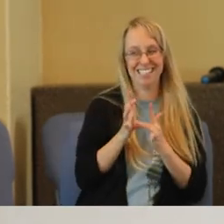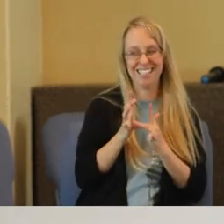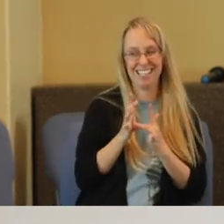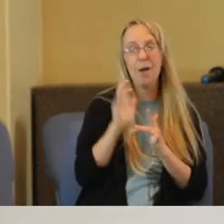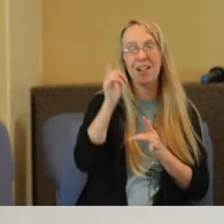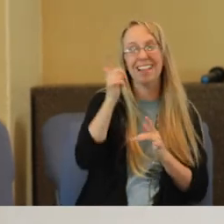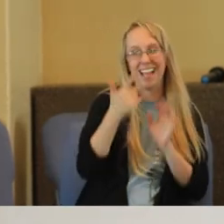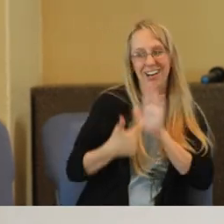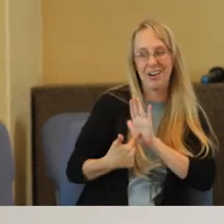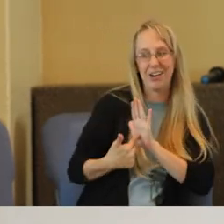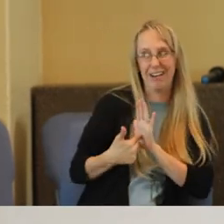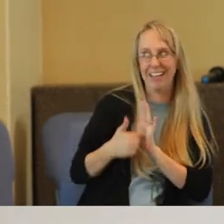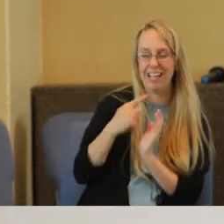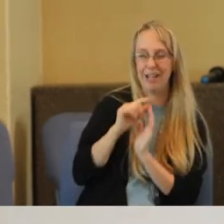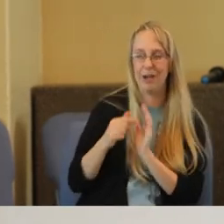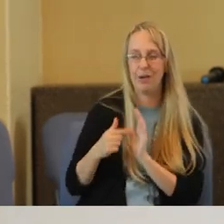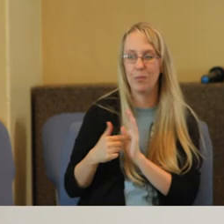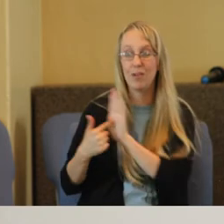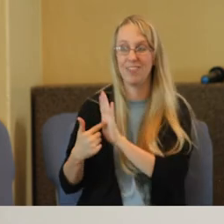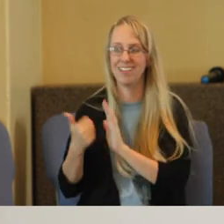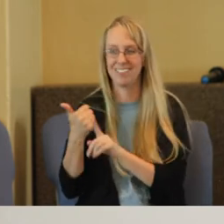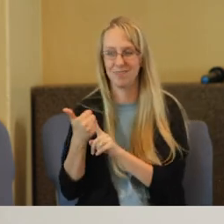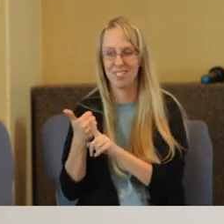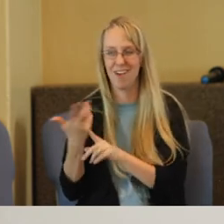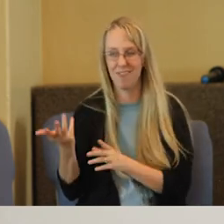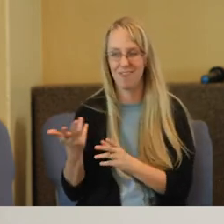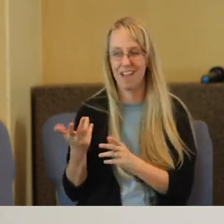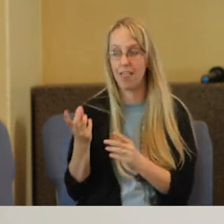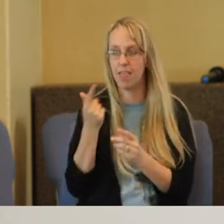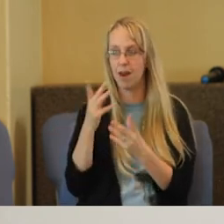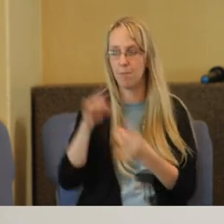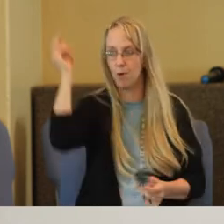them and just poof, disappears.